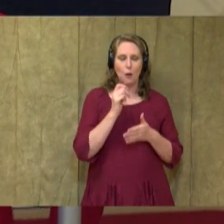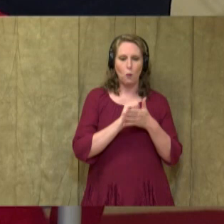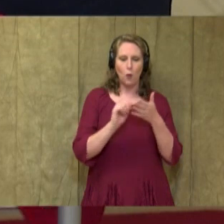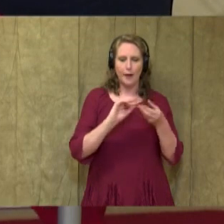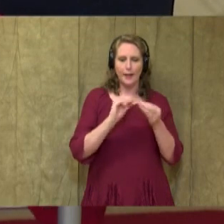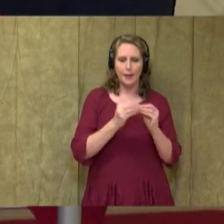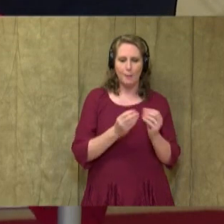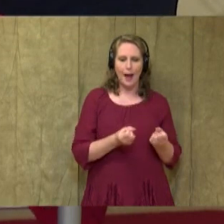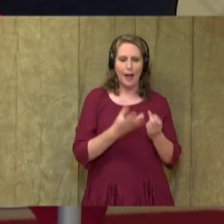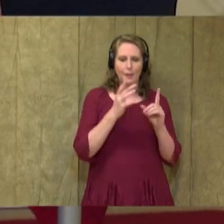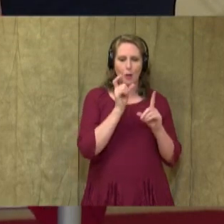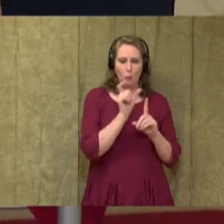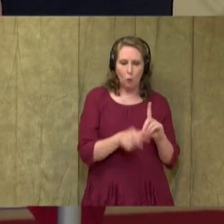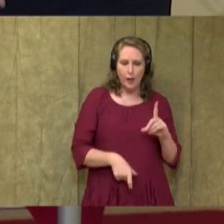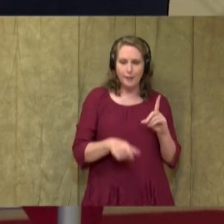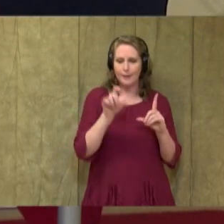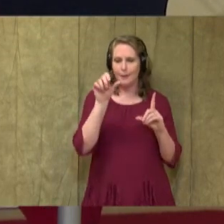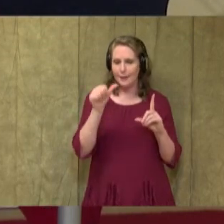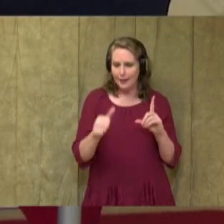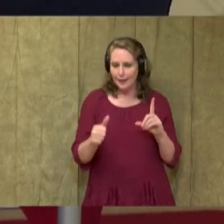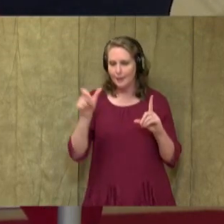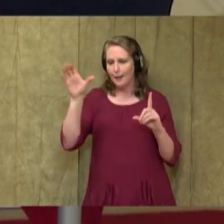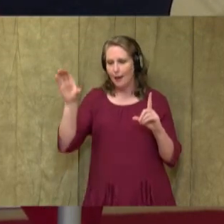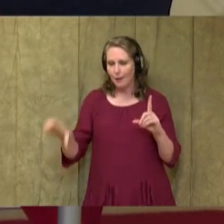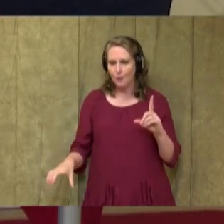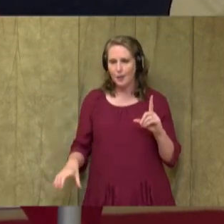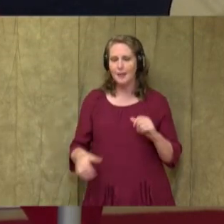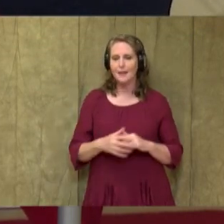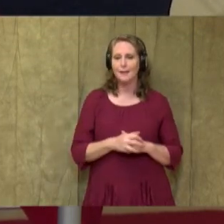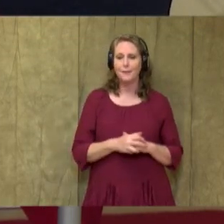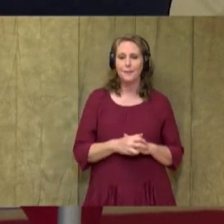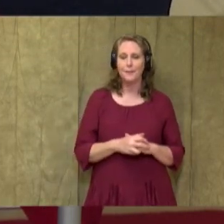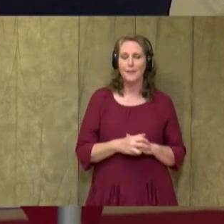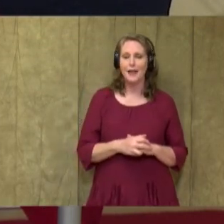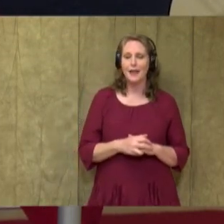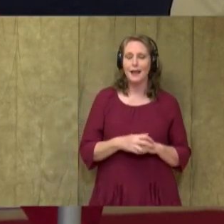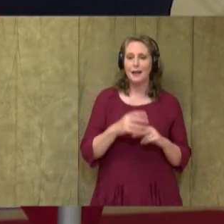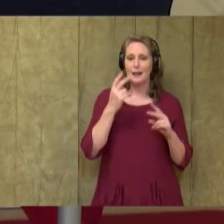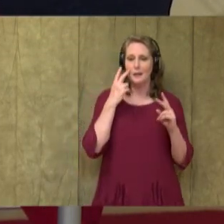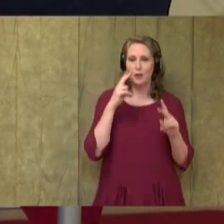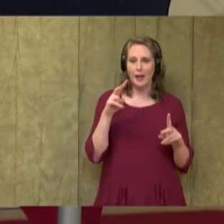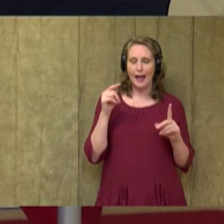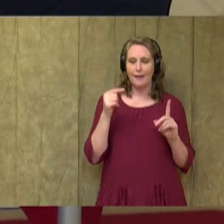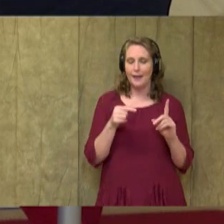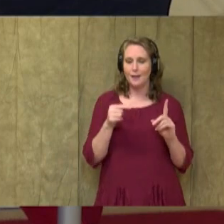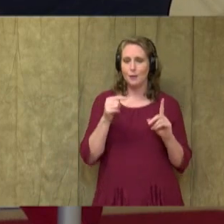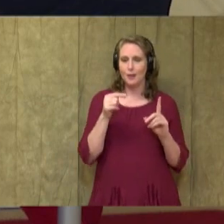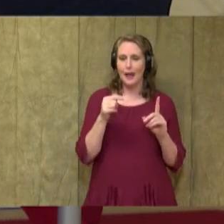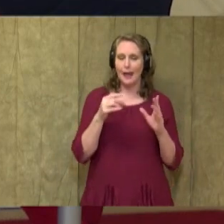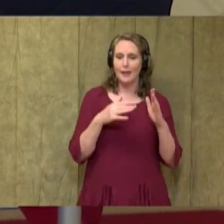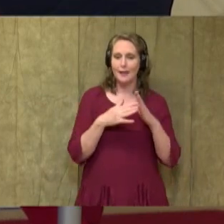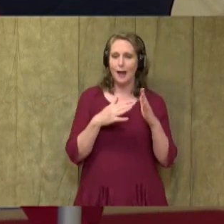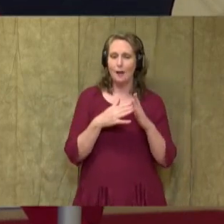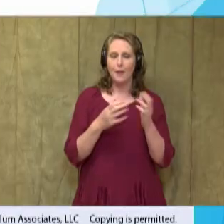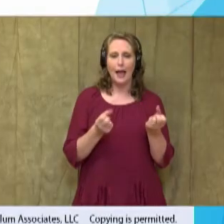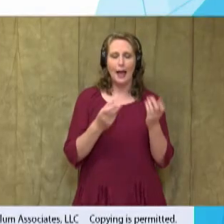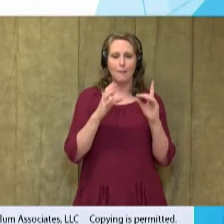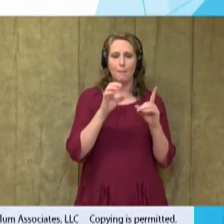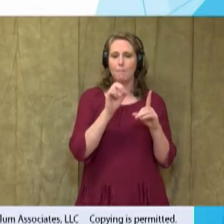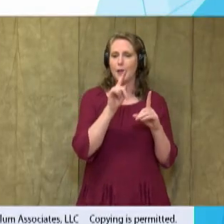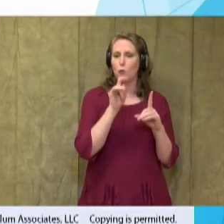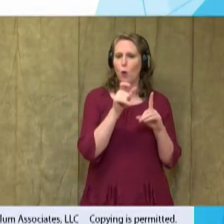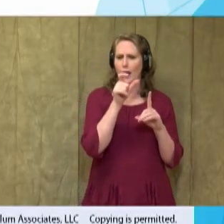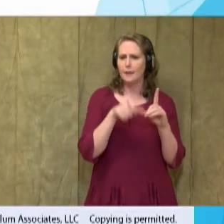number of ones, tens, and hundreds. So looking at this at the top, how many ones were